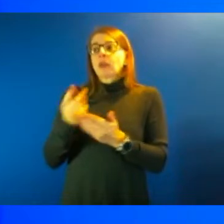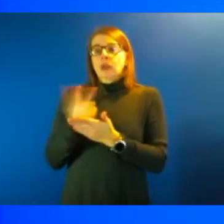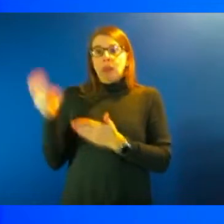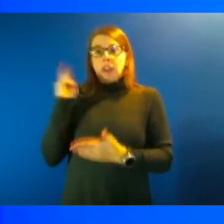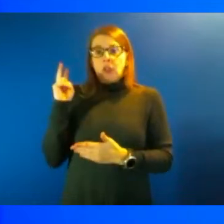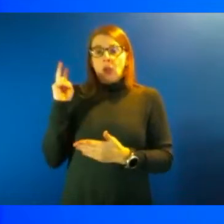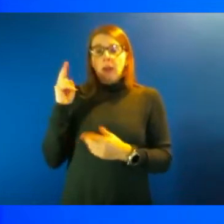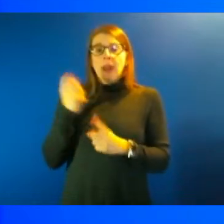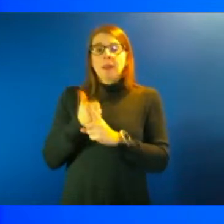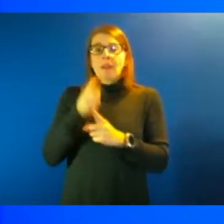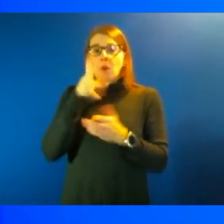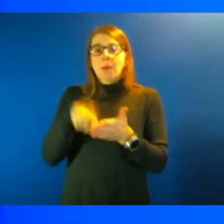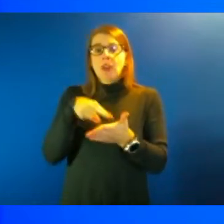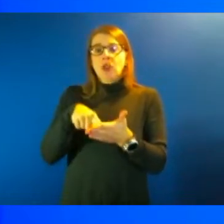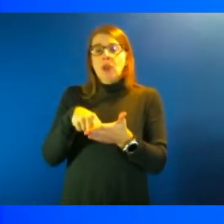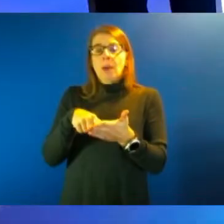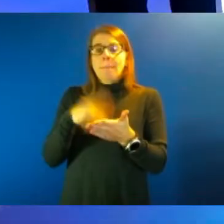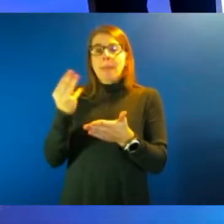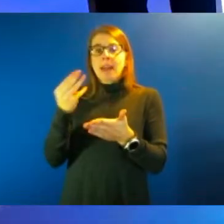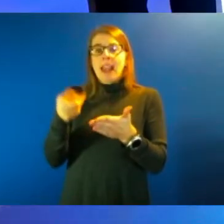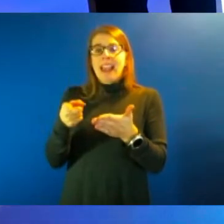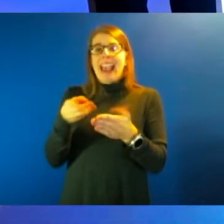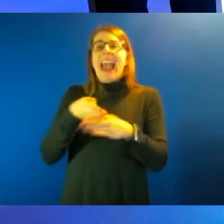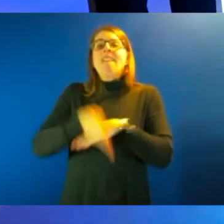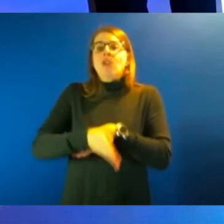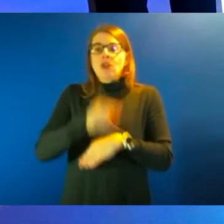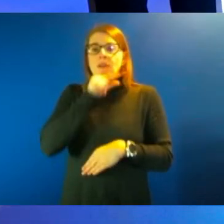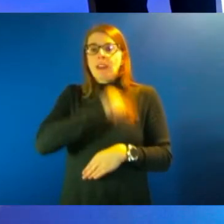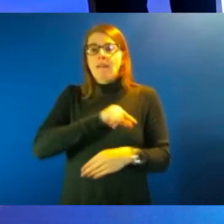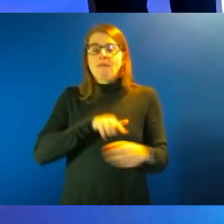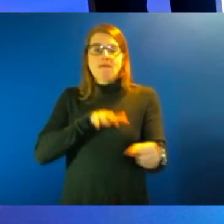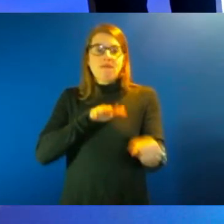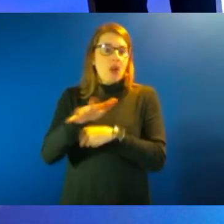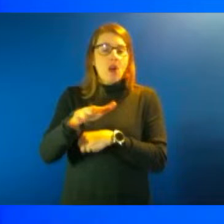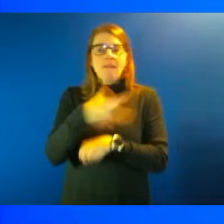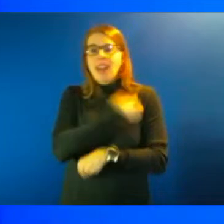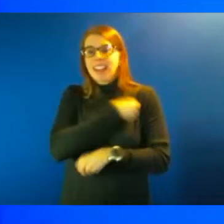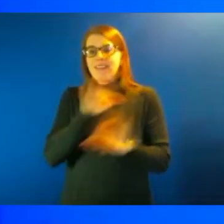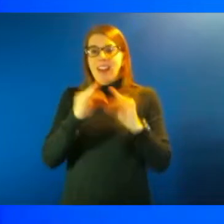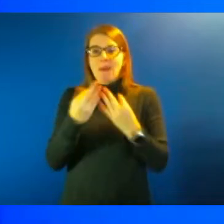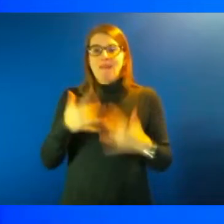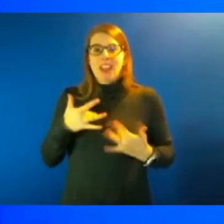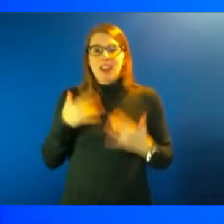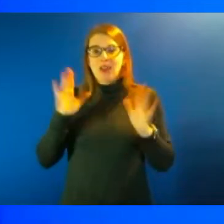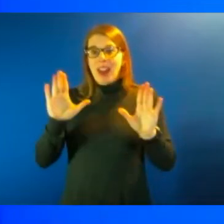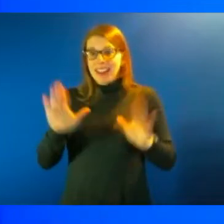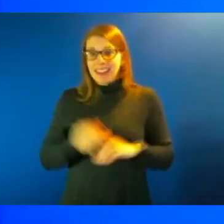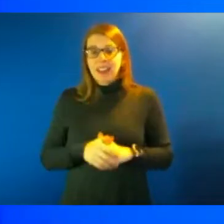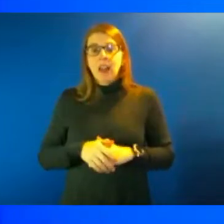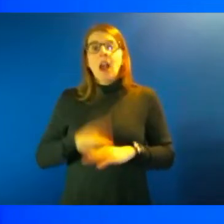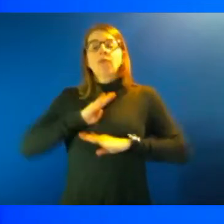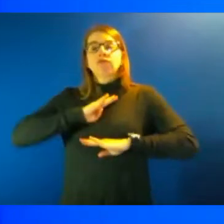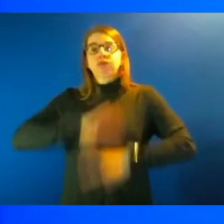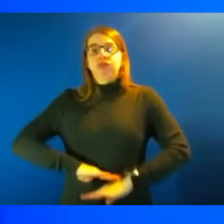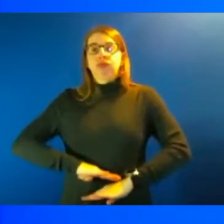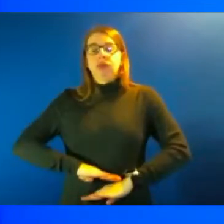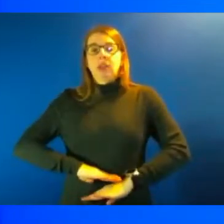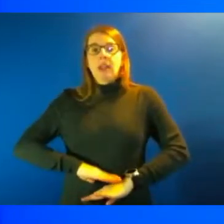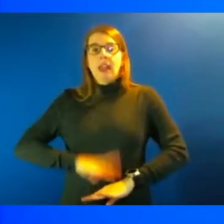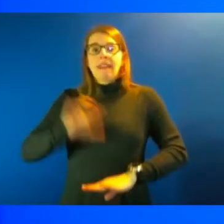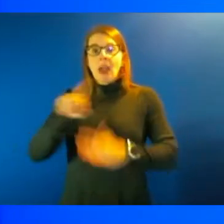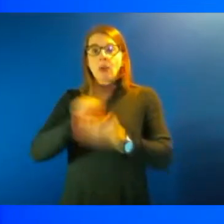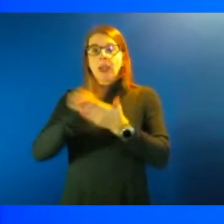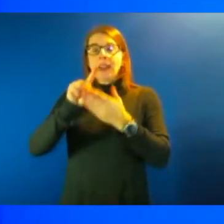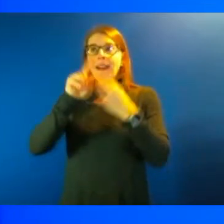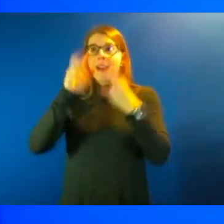due the Monday after Thanksgiving. Feels good to have a fully vaccinated family, right? Oh, I cannot even describe the relief that I felt. I was euphoric for that whole week after.